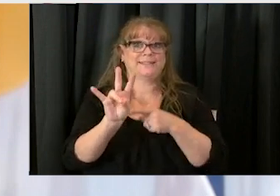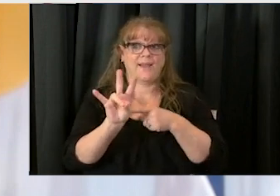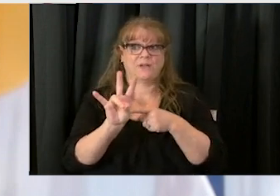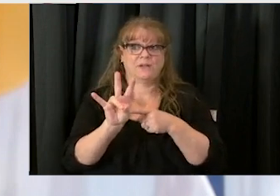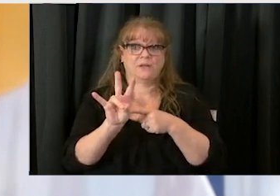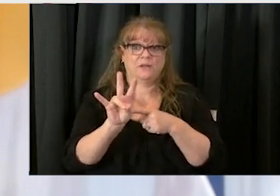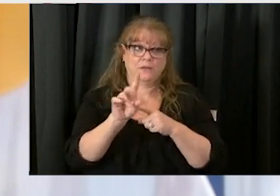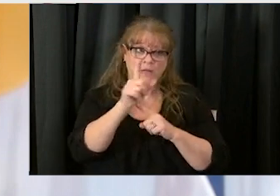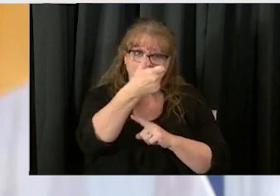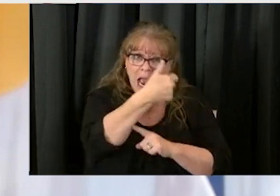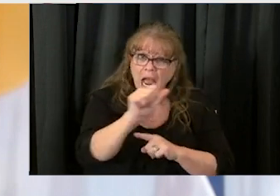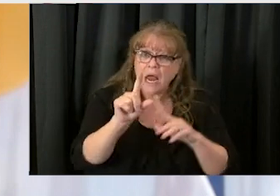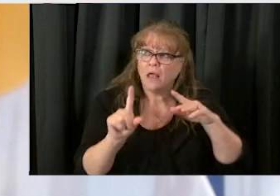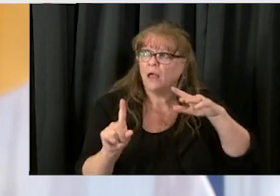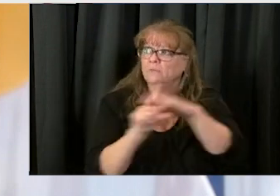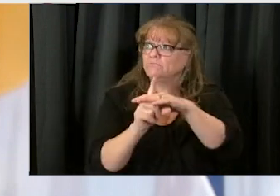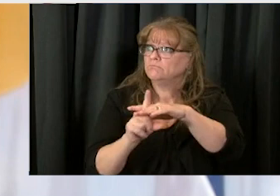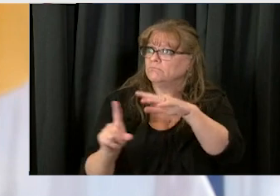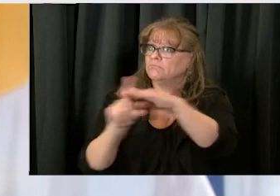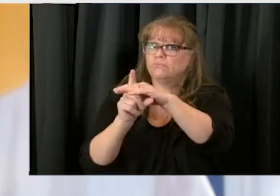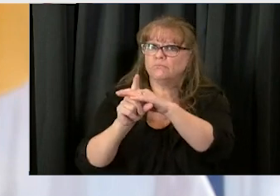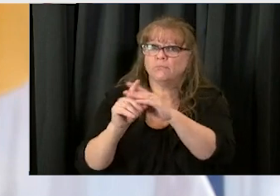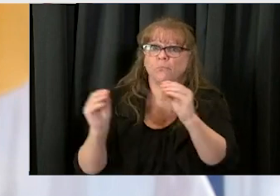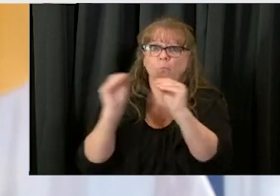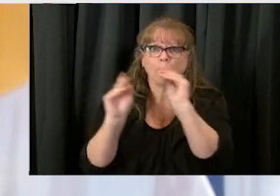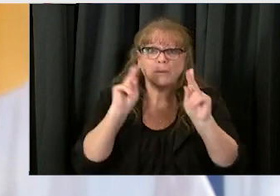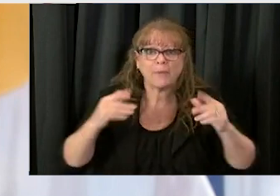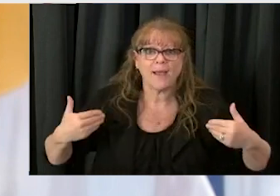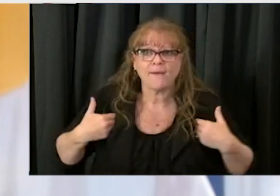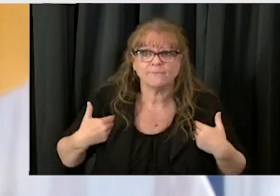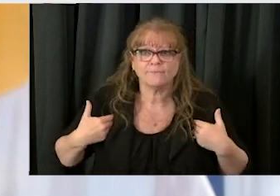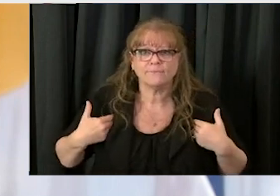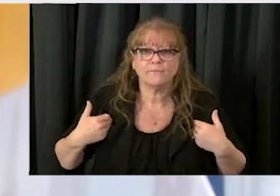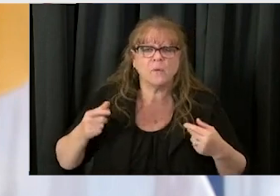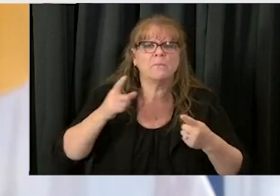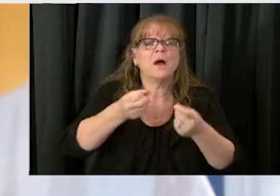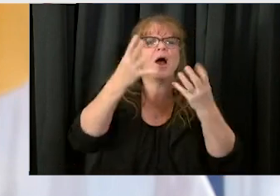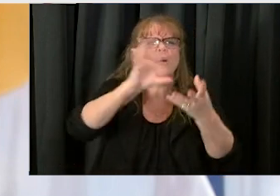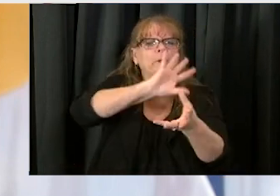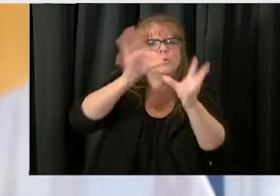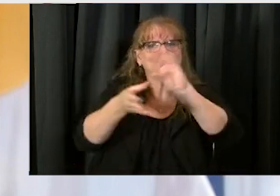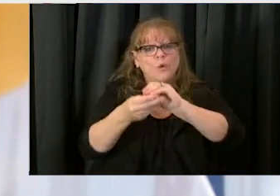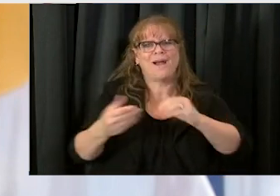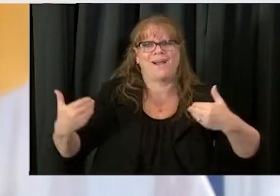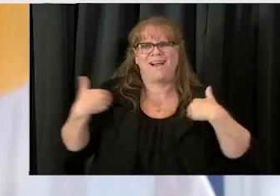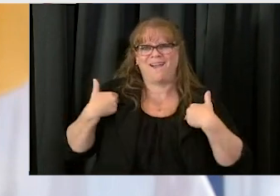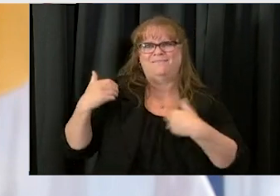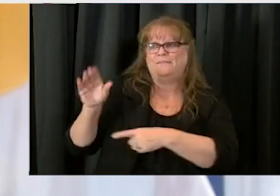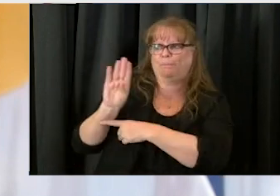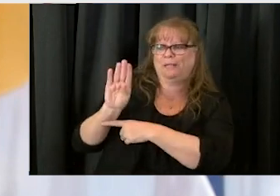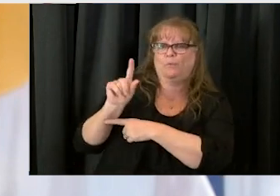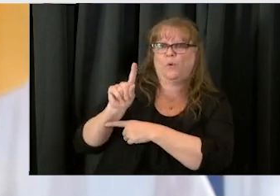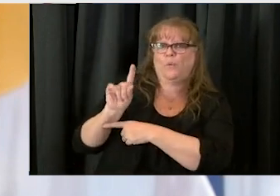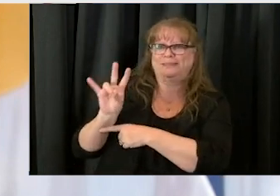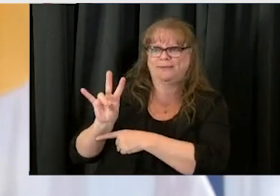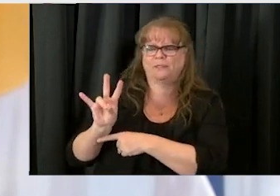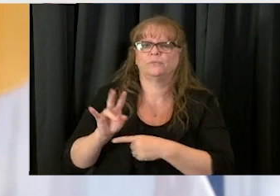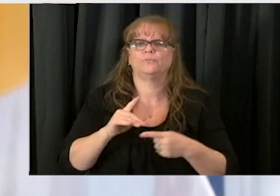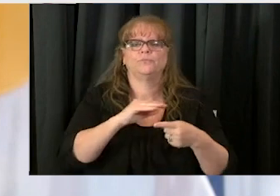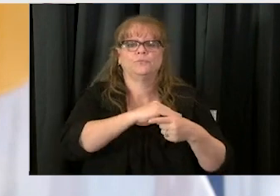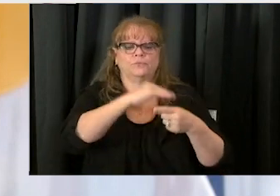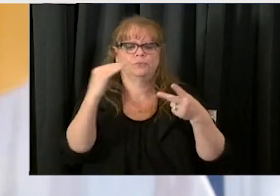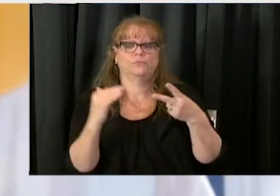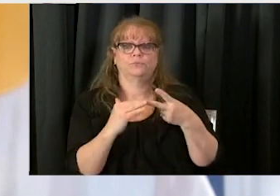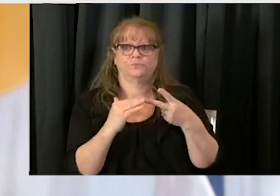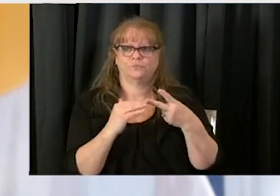well? The second question is for the governor. This spring you spoke about attacking the virus with a scalpel and not a sledgehammer. And now